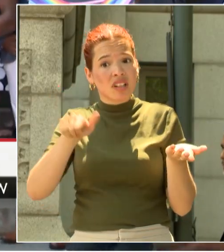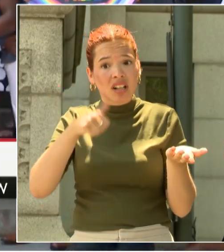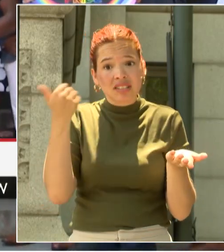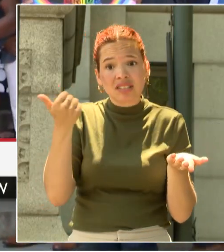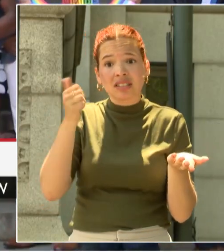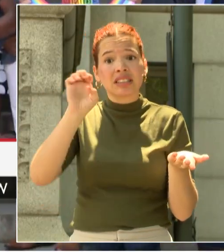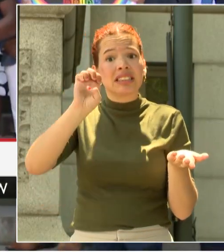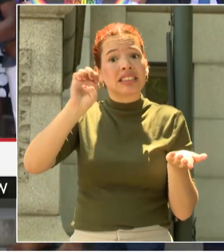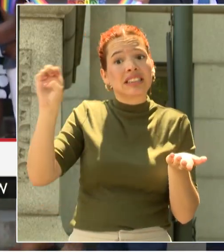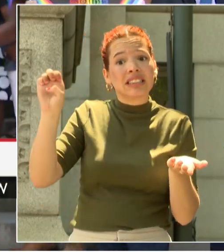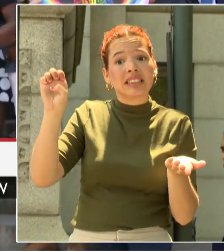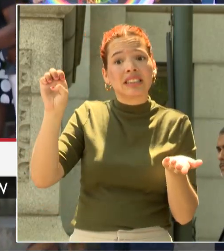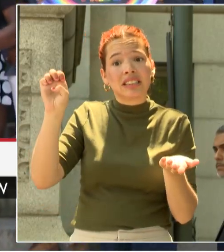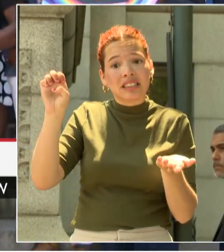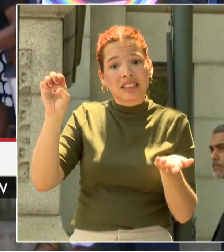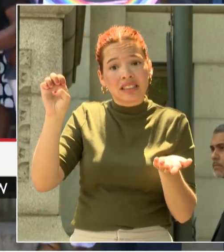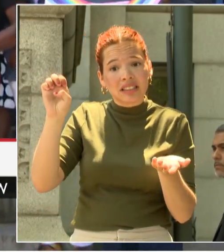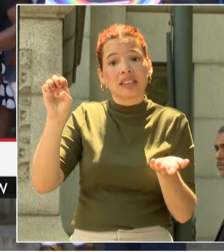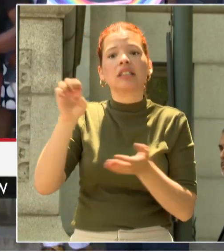location,